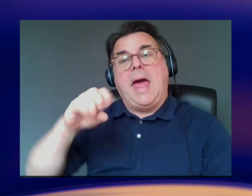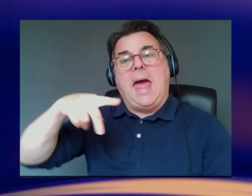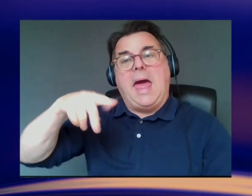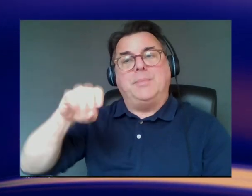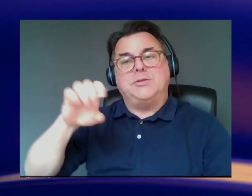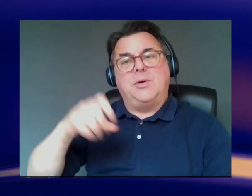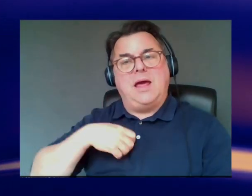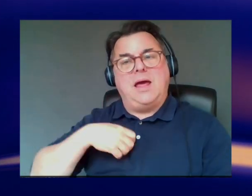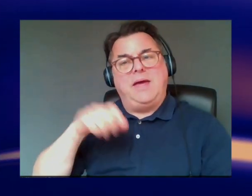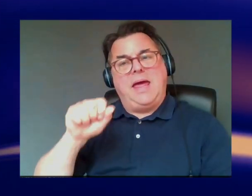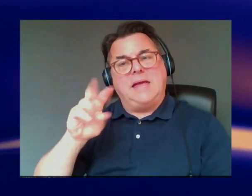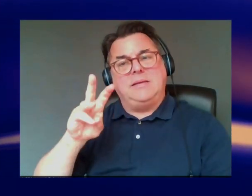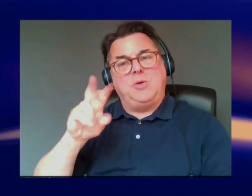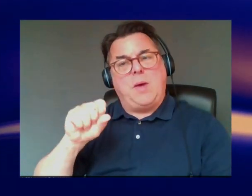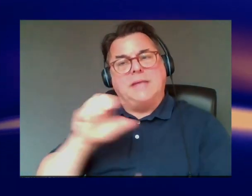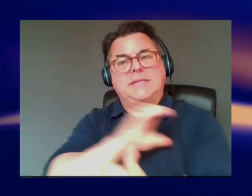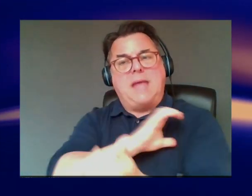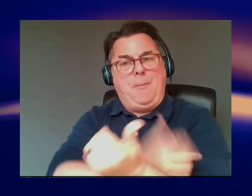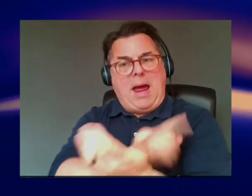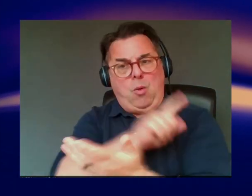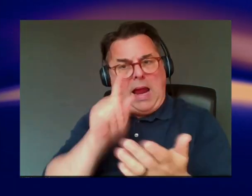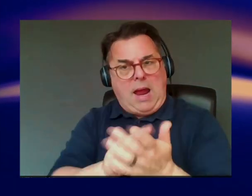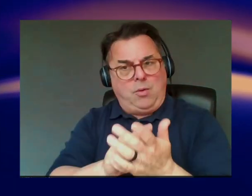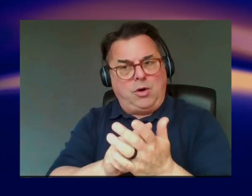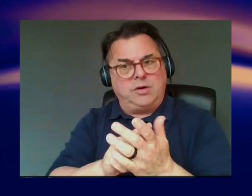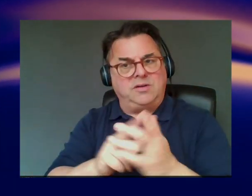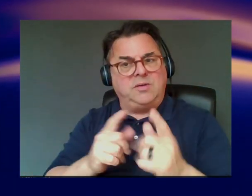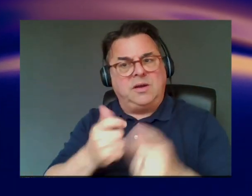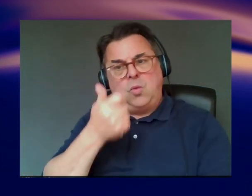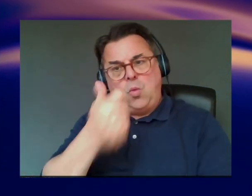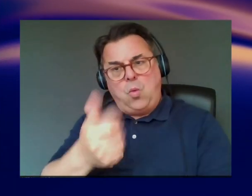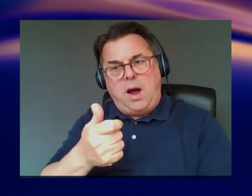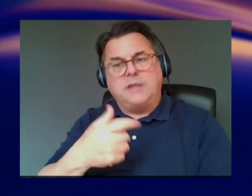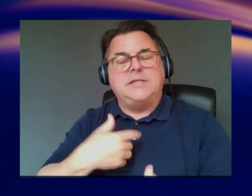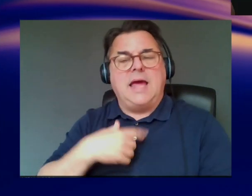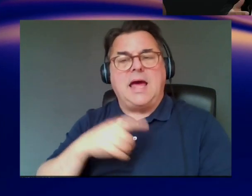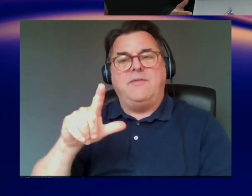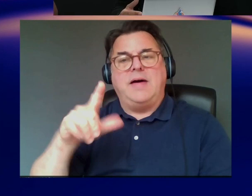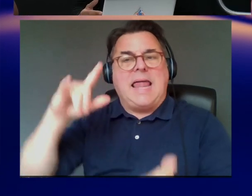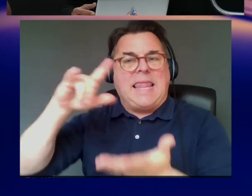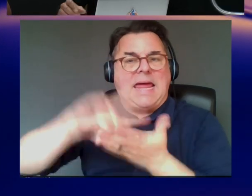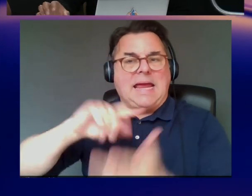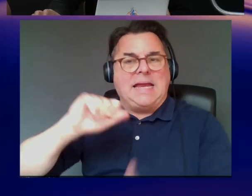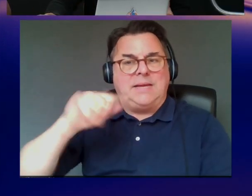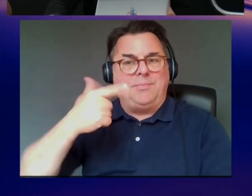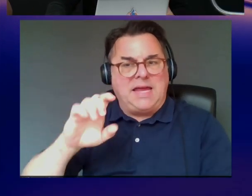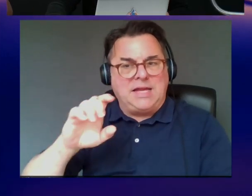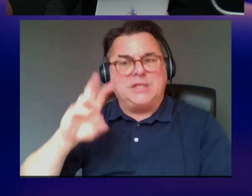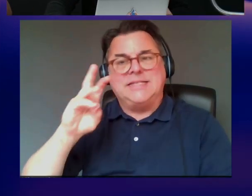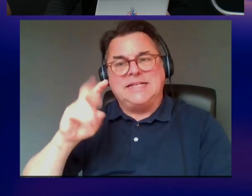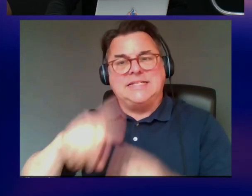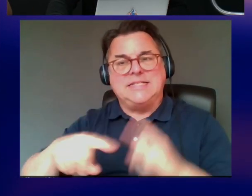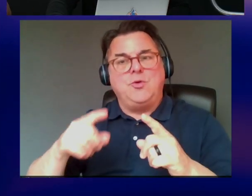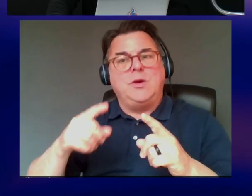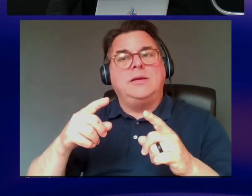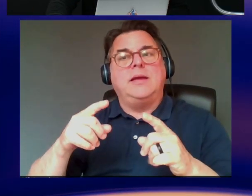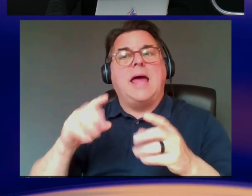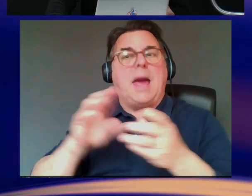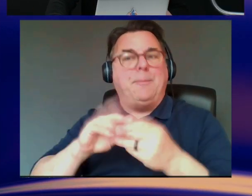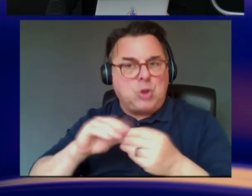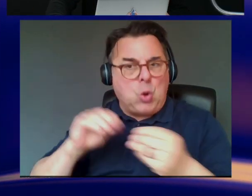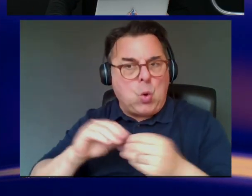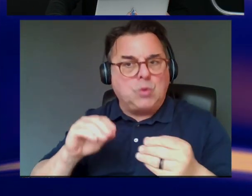the demo gods to see what happens, just because you just want to see we have how demos. many problems. I don't have any demos today, but you know what? We do have some